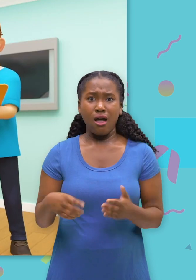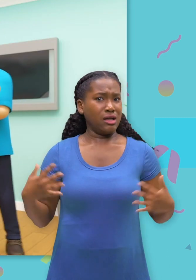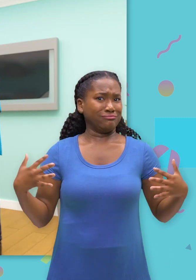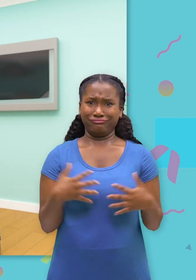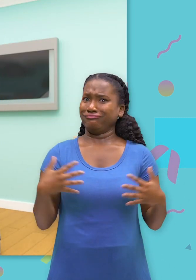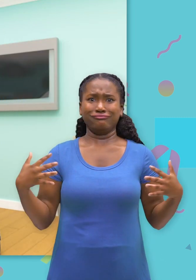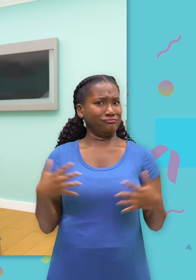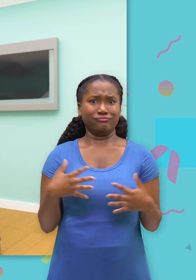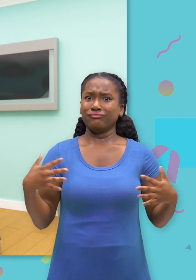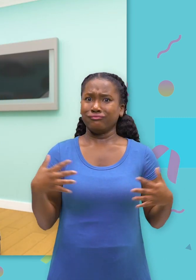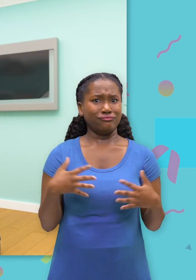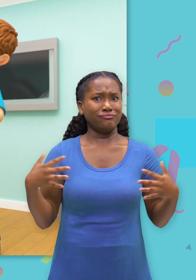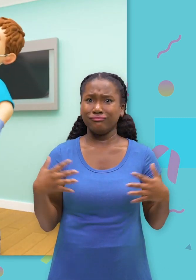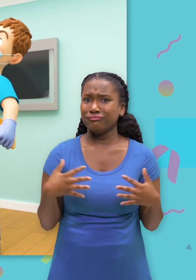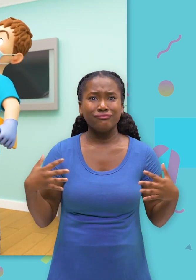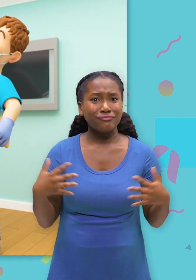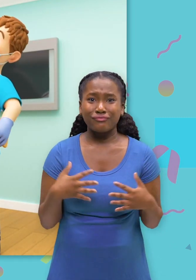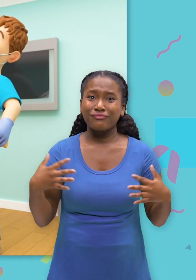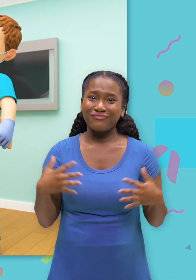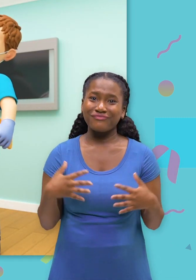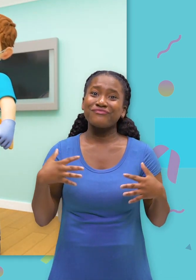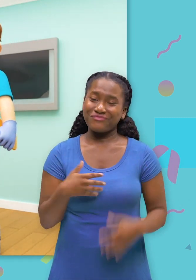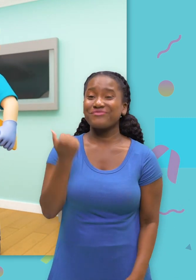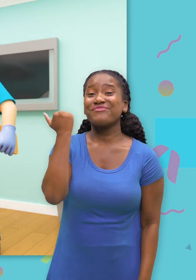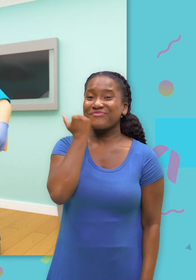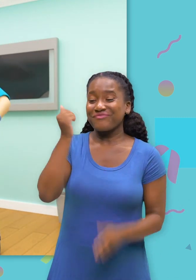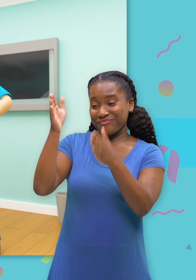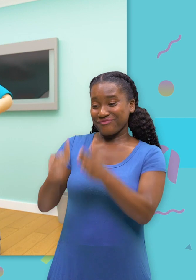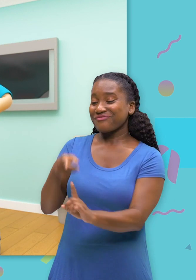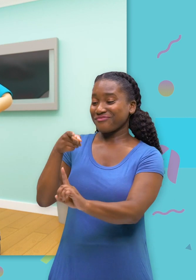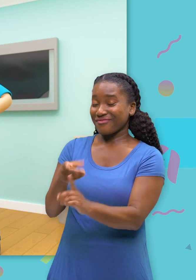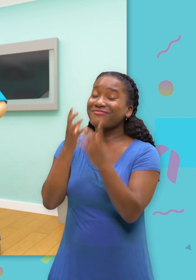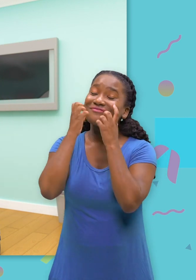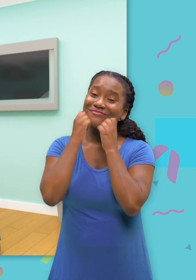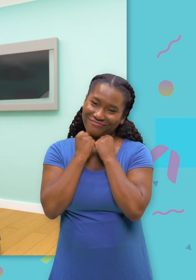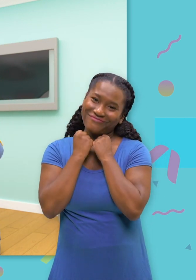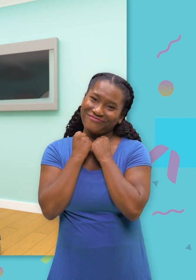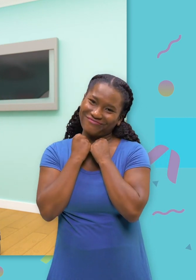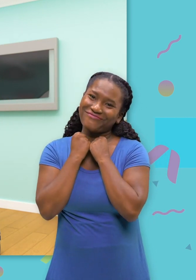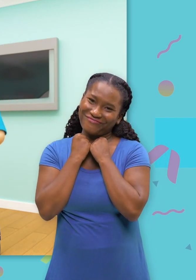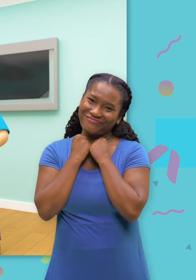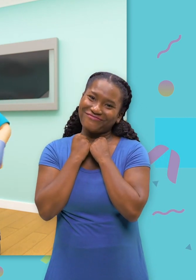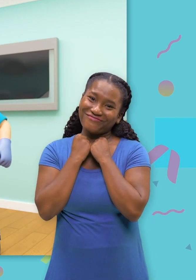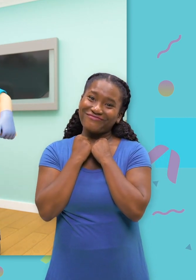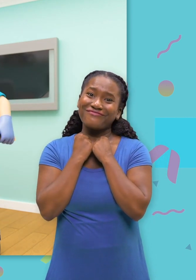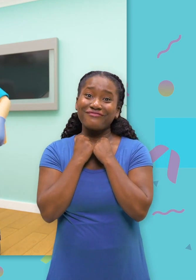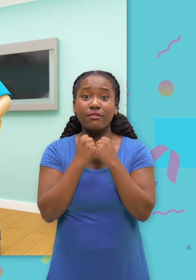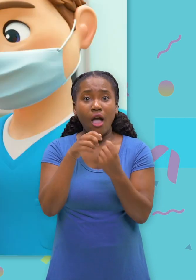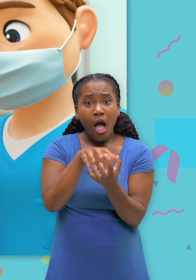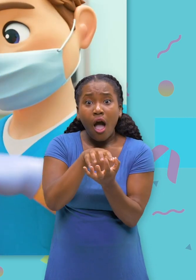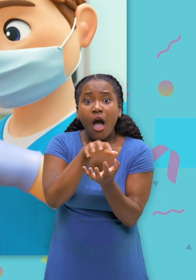scared. I'm not scared. I'm not scared. Dentist really care. Dentist really